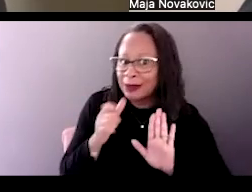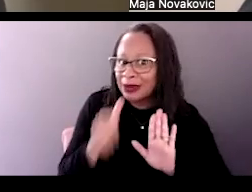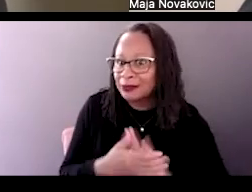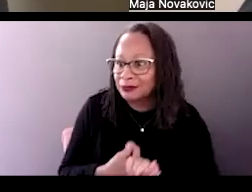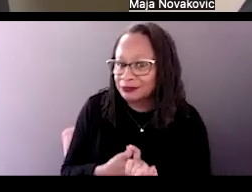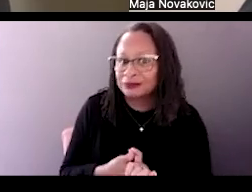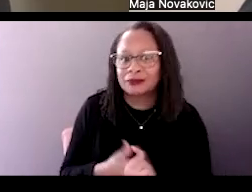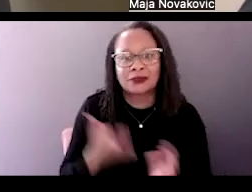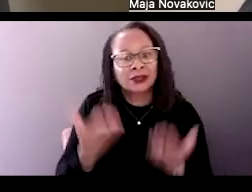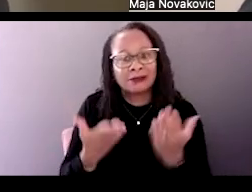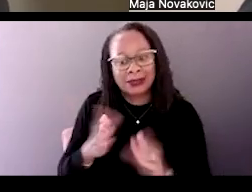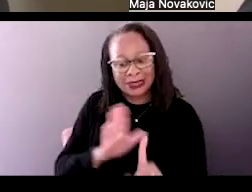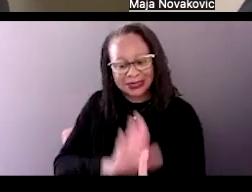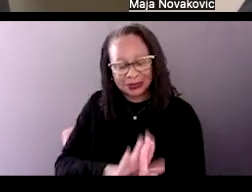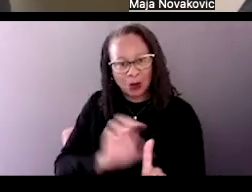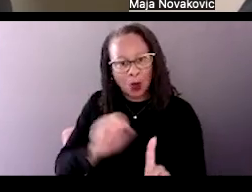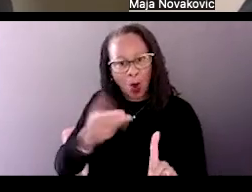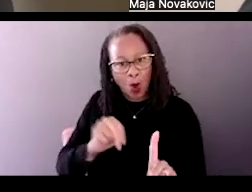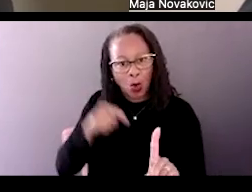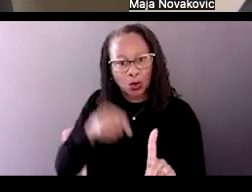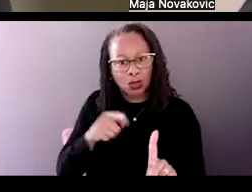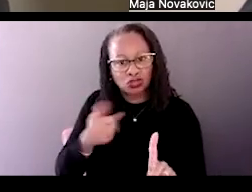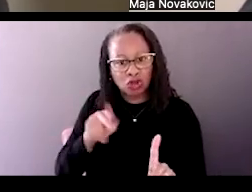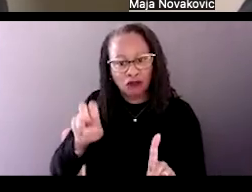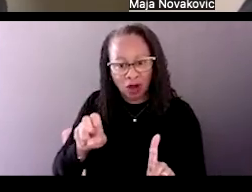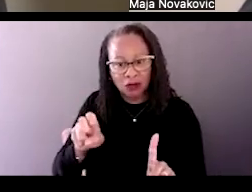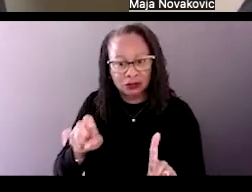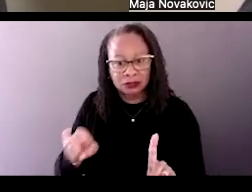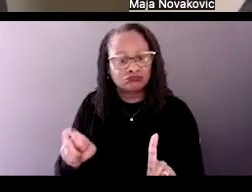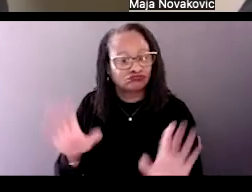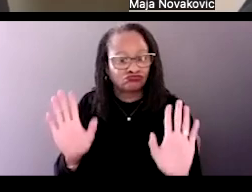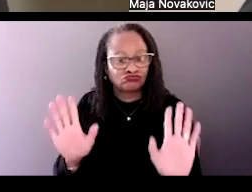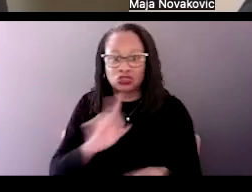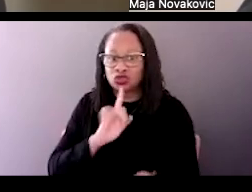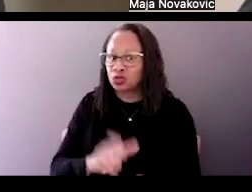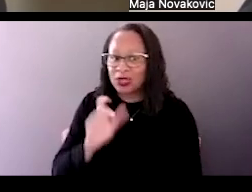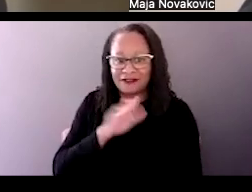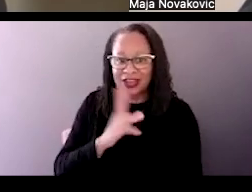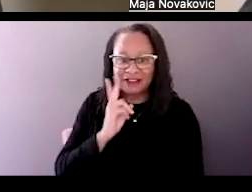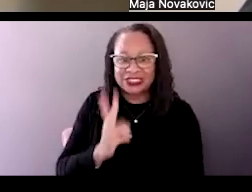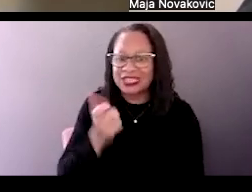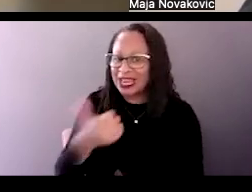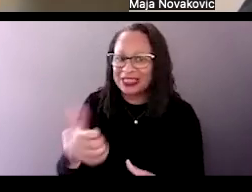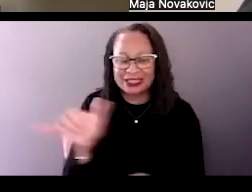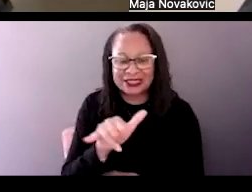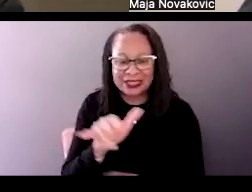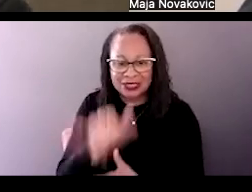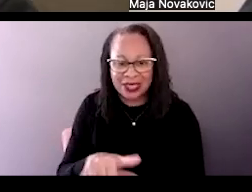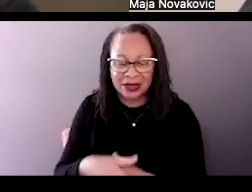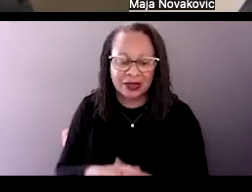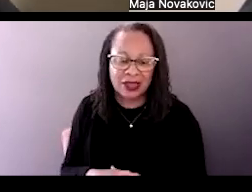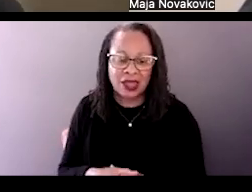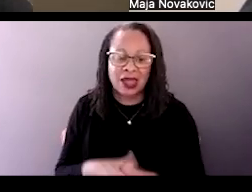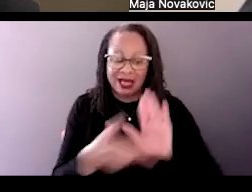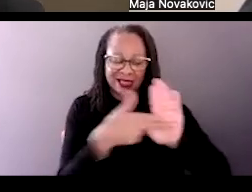Maybe it's its own genre, right? Because certainly Yeah, I've never it quite seen feels anything like quite like it. so. Yeah. Labels get in the